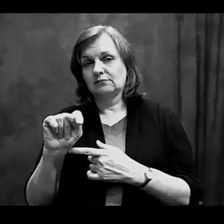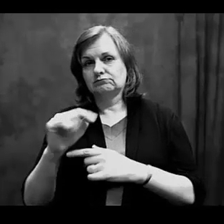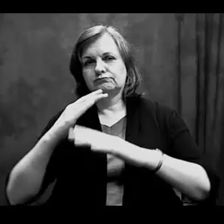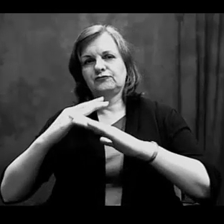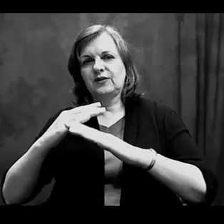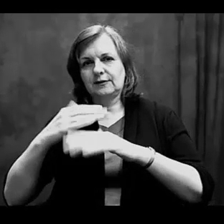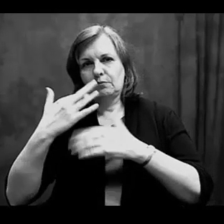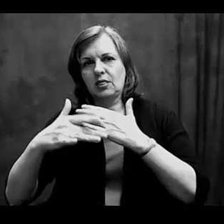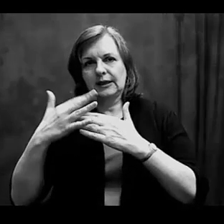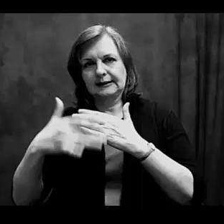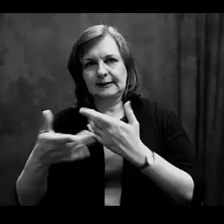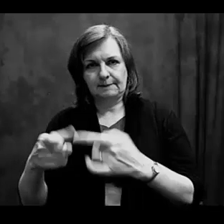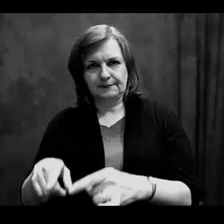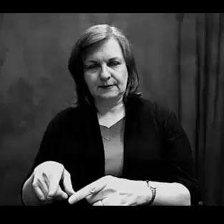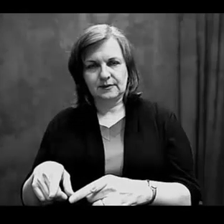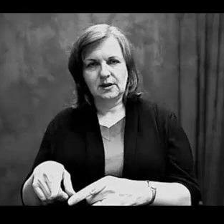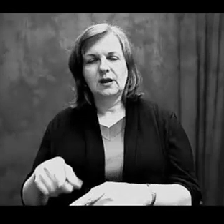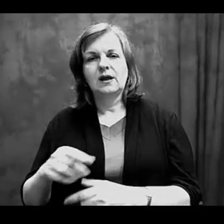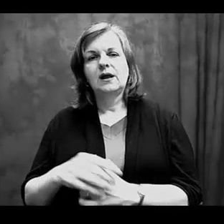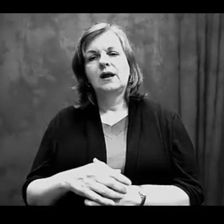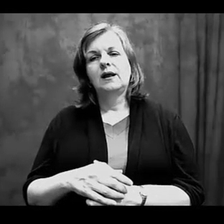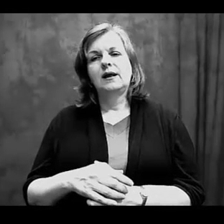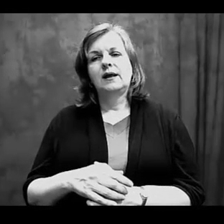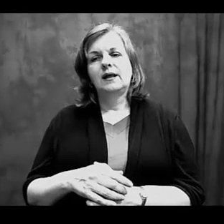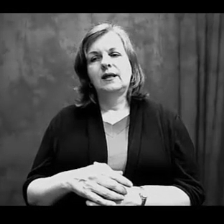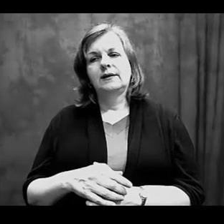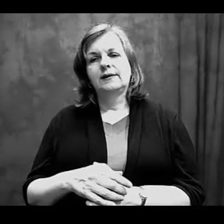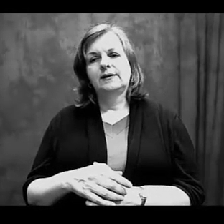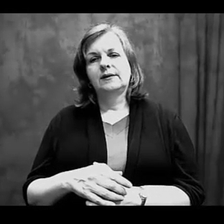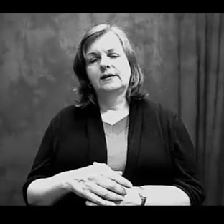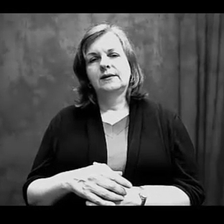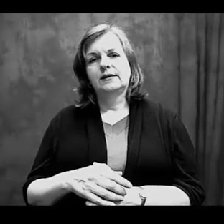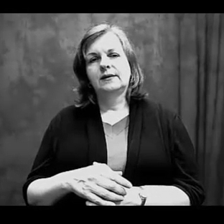from bleeding out. So a clot stops bleeding